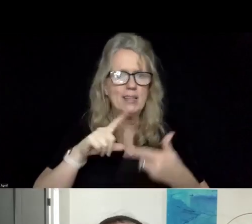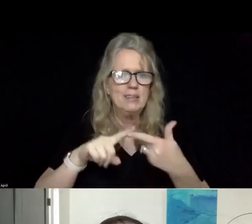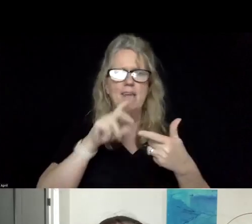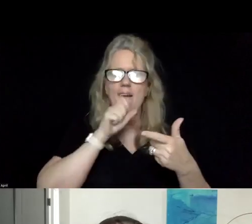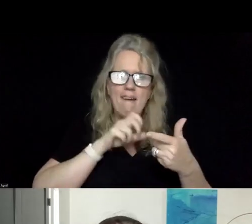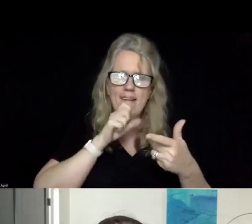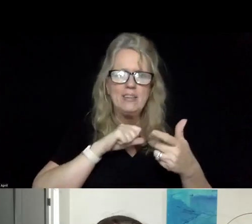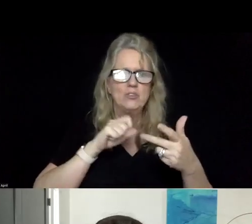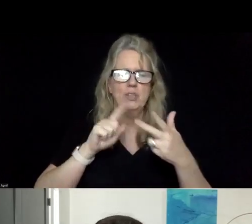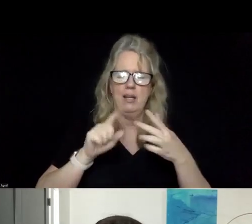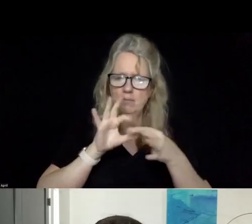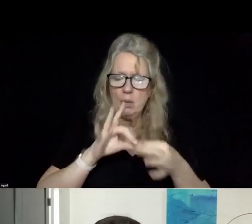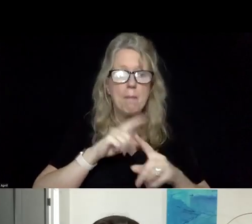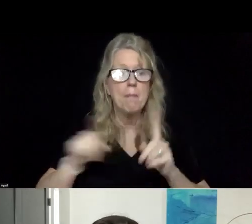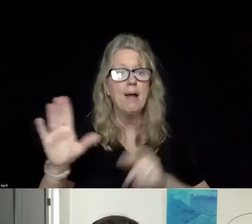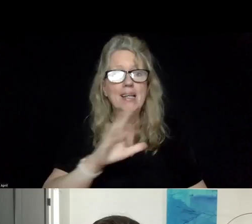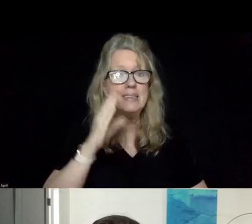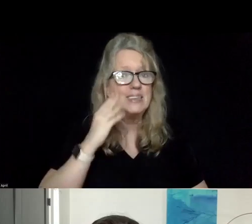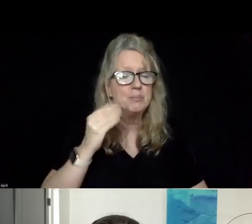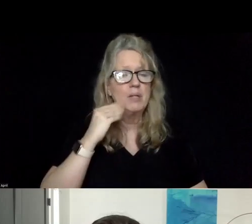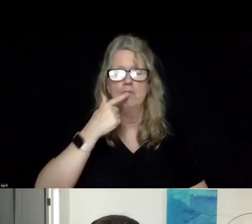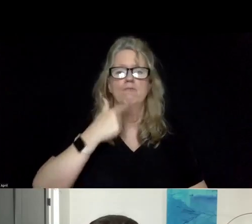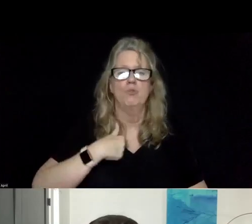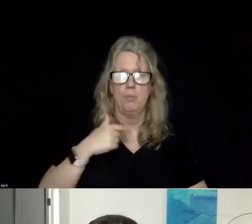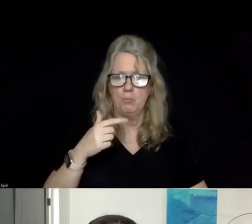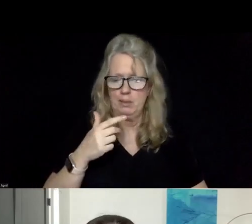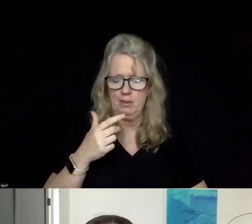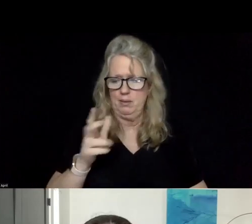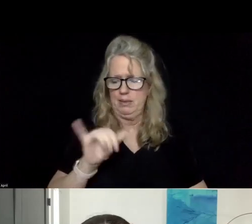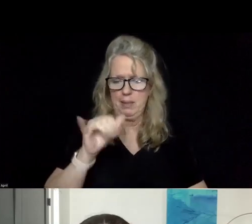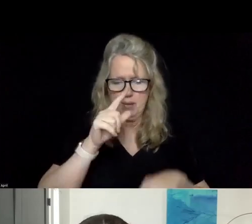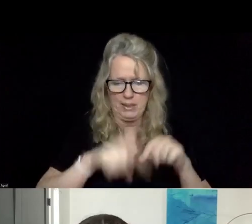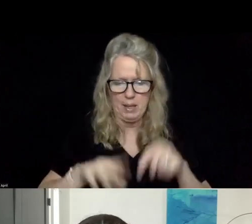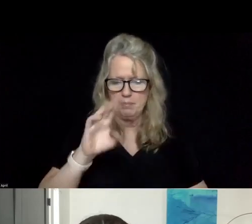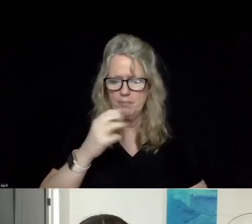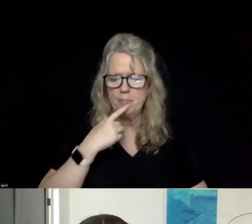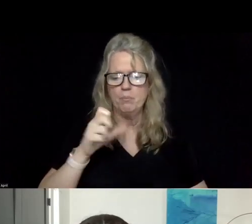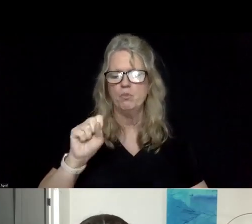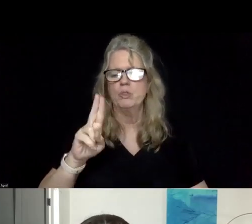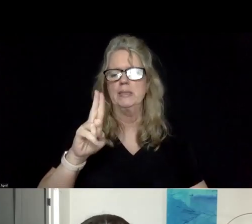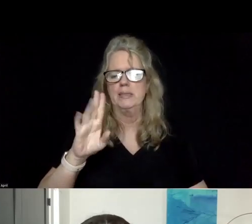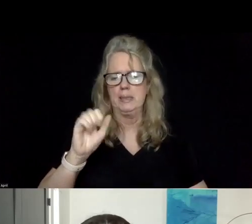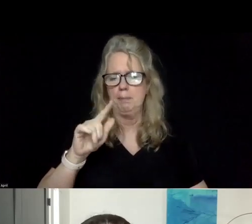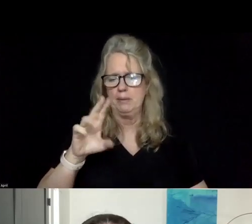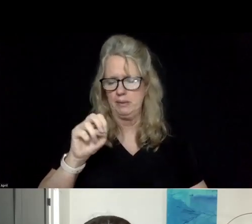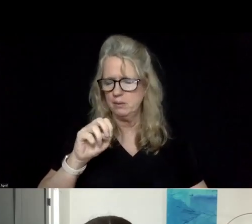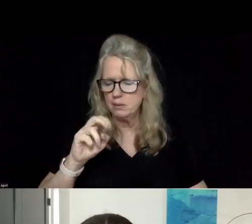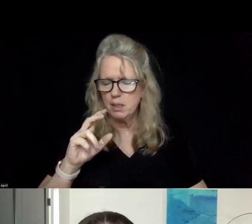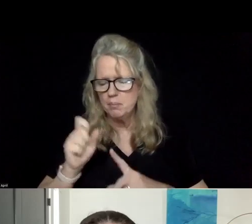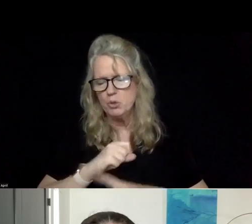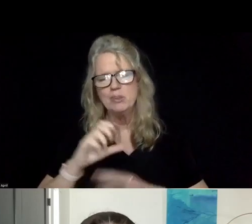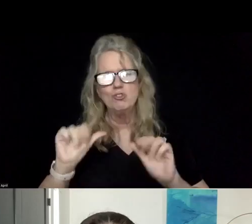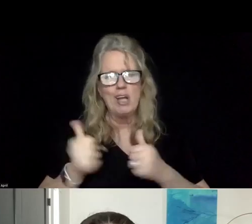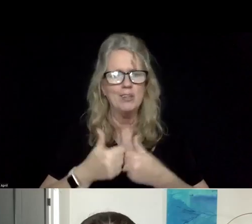affiliation. However, in his experience, he told me the same can't yet be said for substance use challenges. And he said,